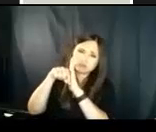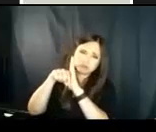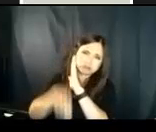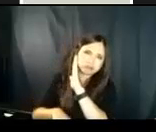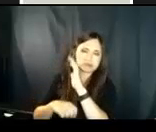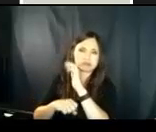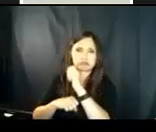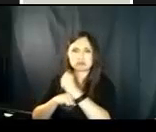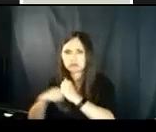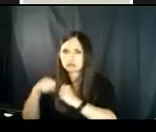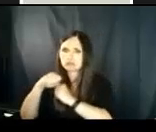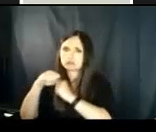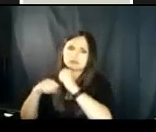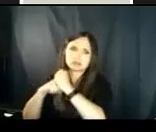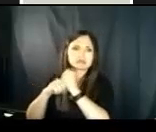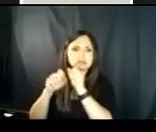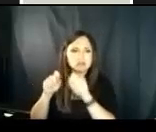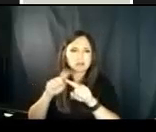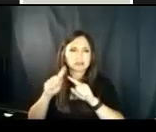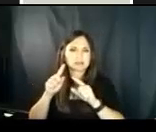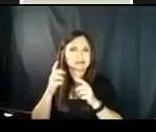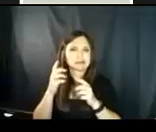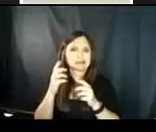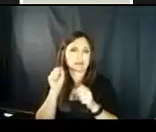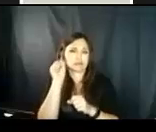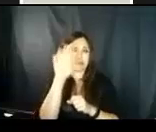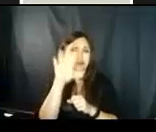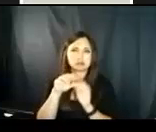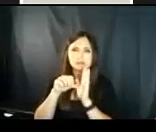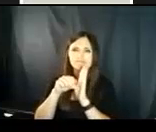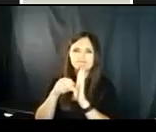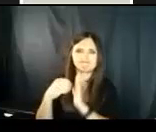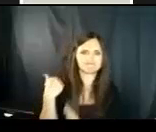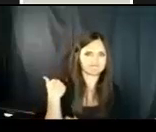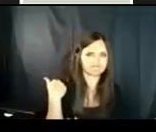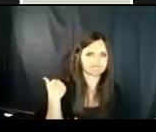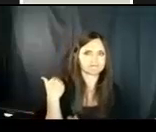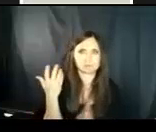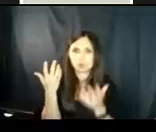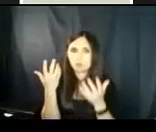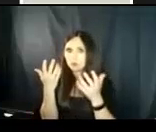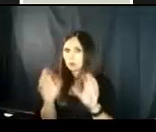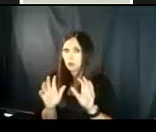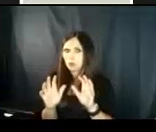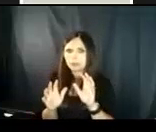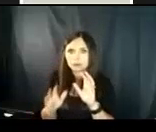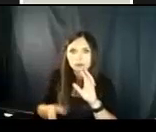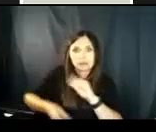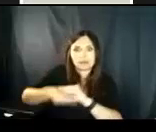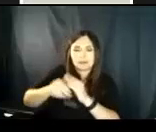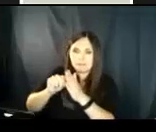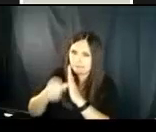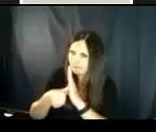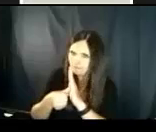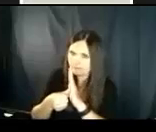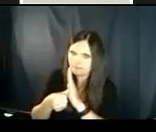elements, but I wanted just to add this as a reminder that this is not how we want to add emphasis. This is not how we want